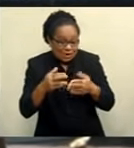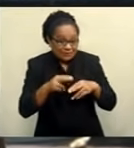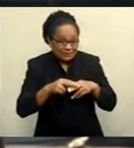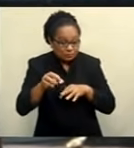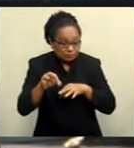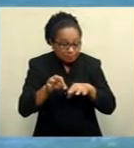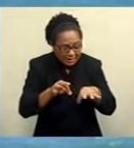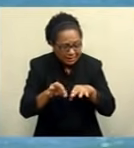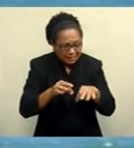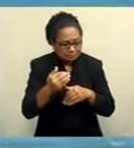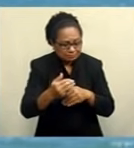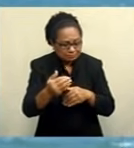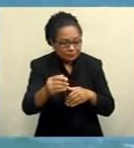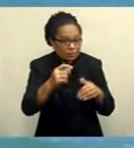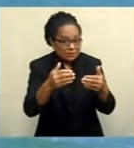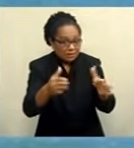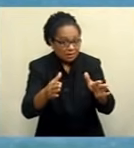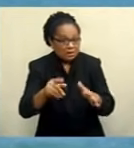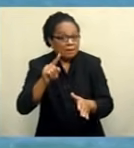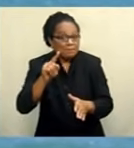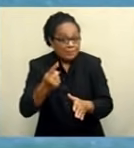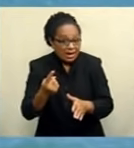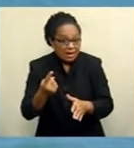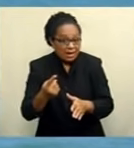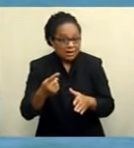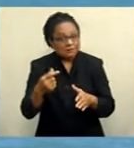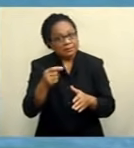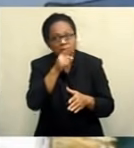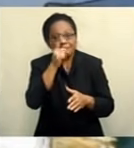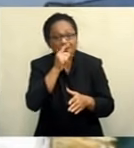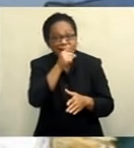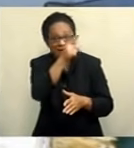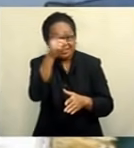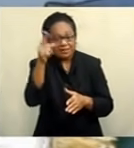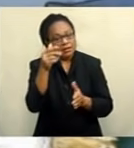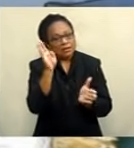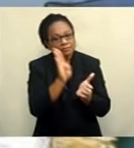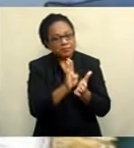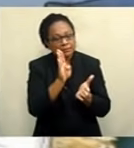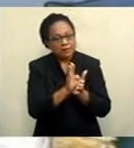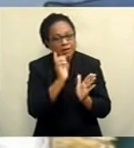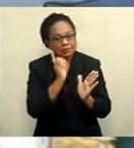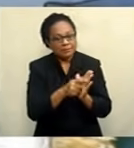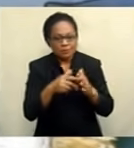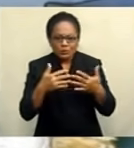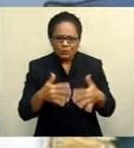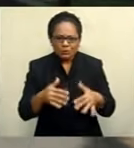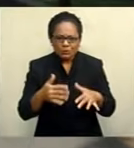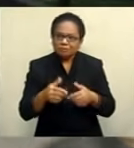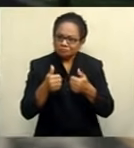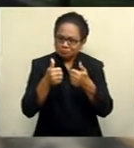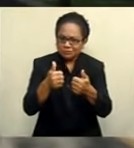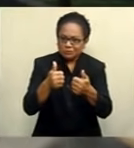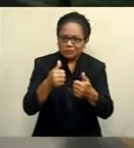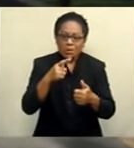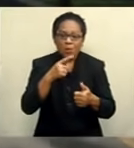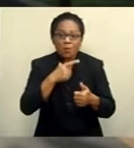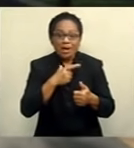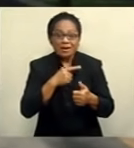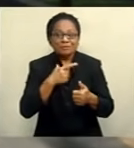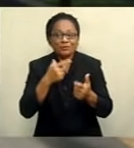the industry, they've already received bookings. This is a positive sign given the high competition from